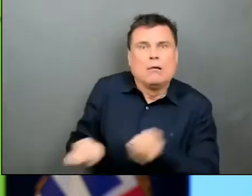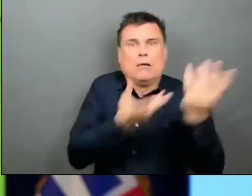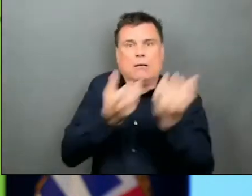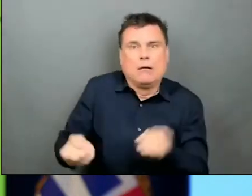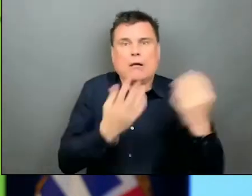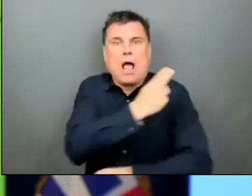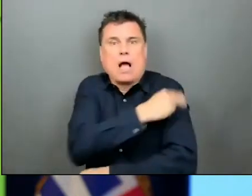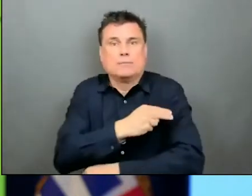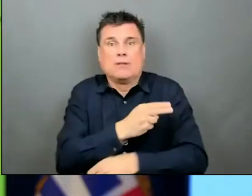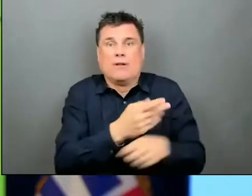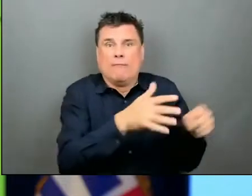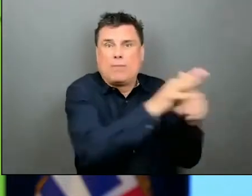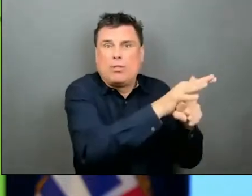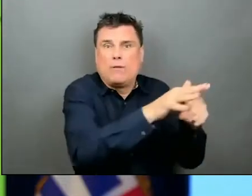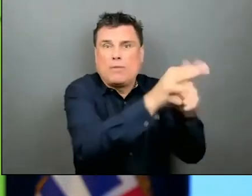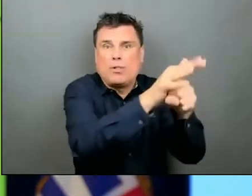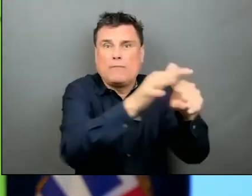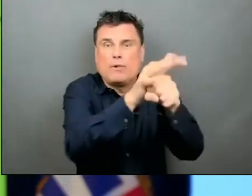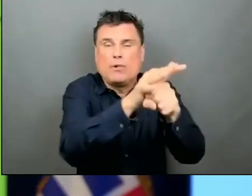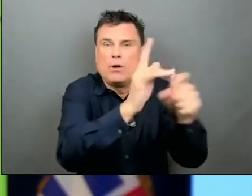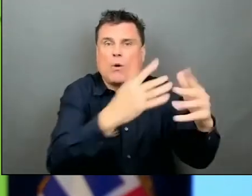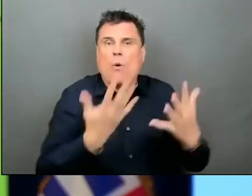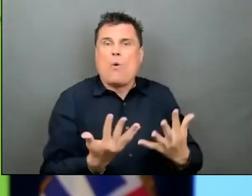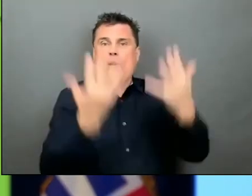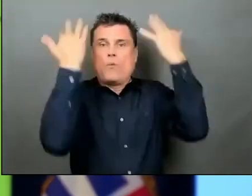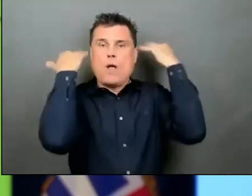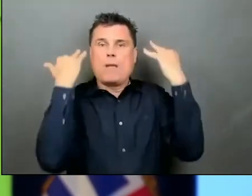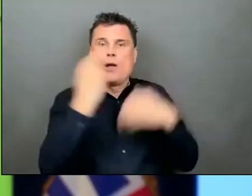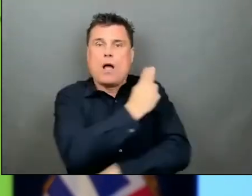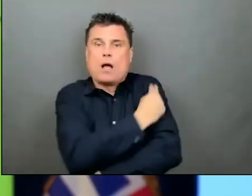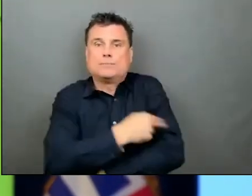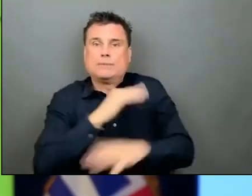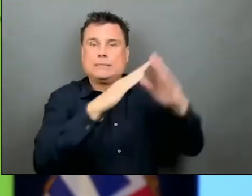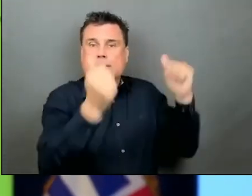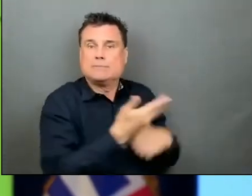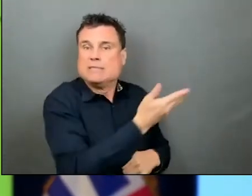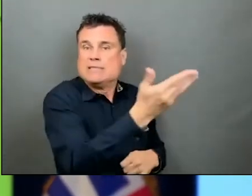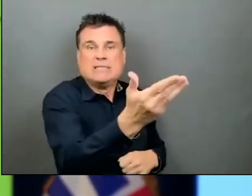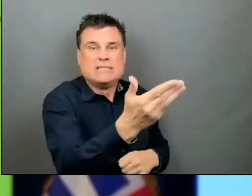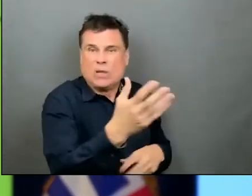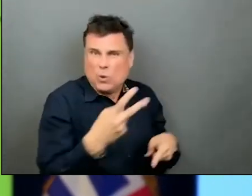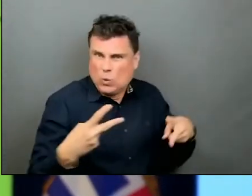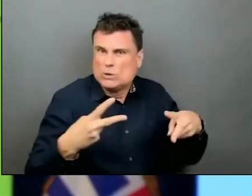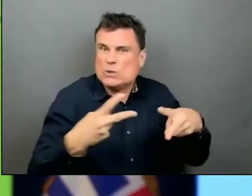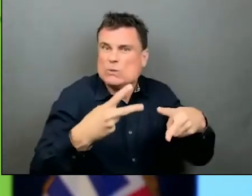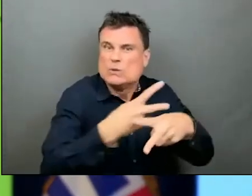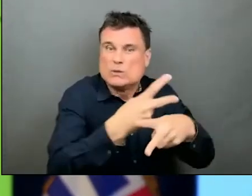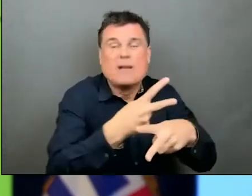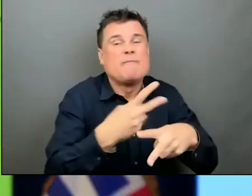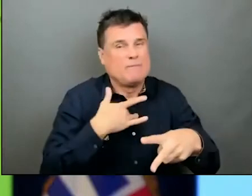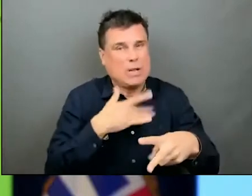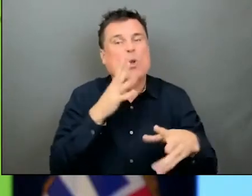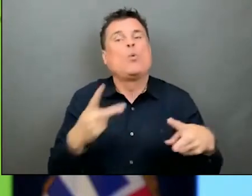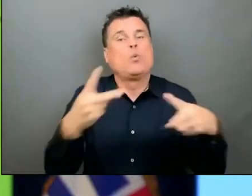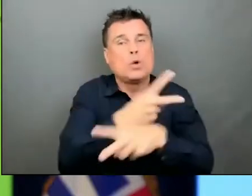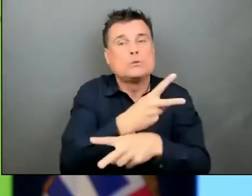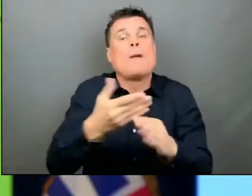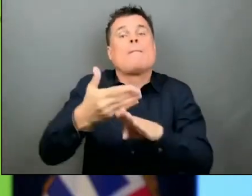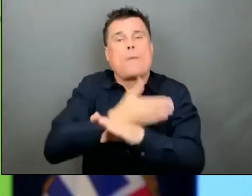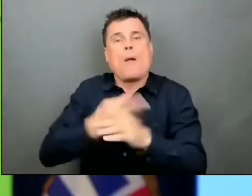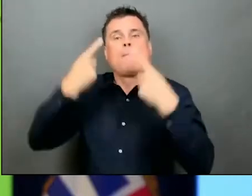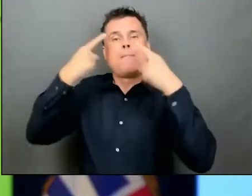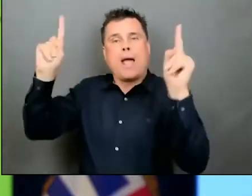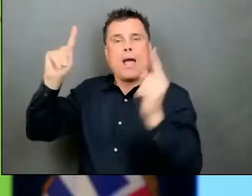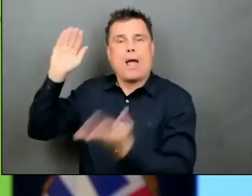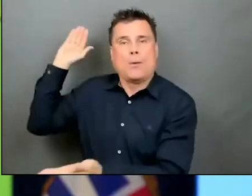system. Things may get worse before they get better, and we need to work together to get through the